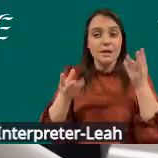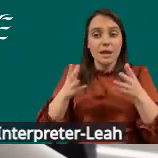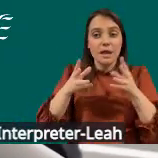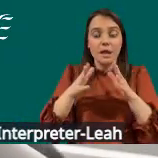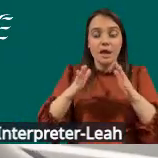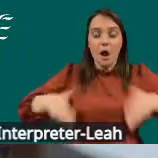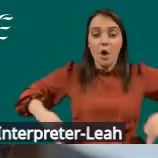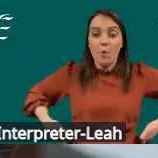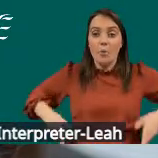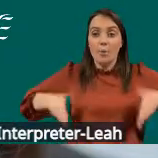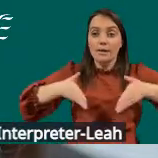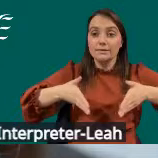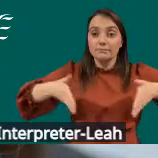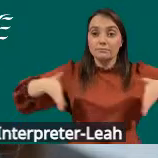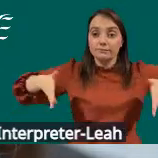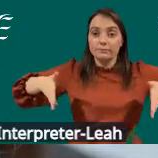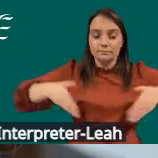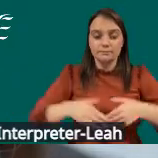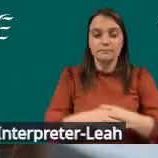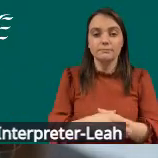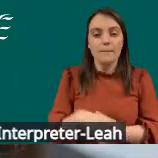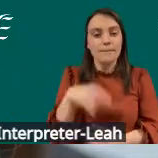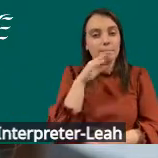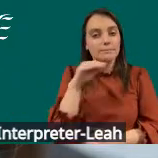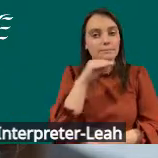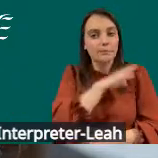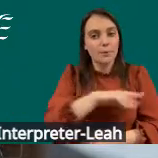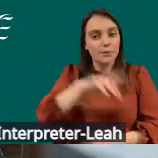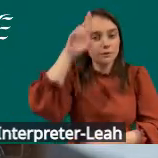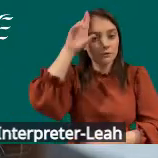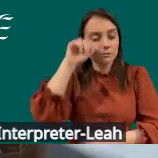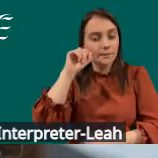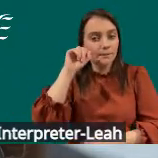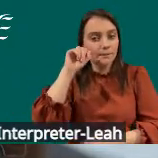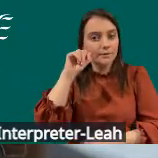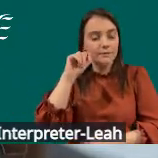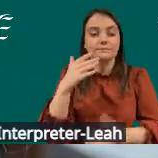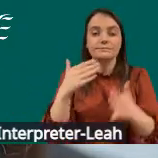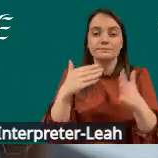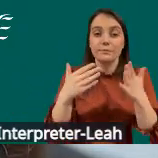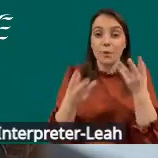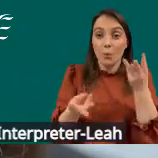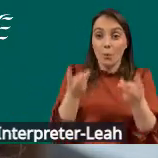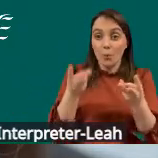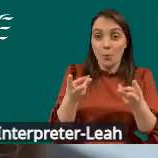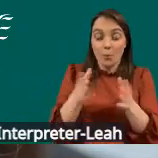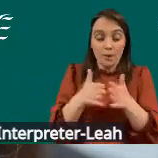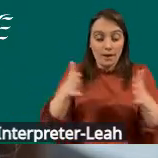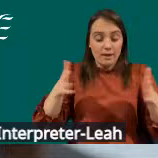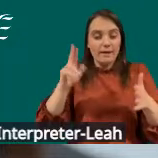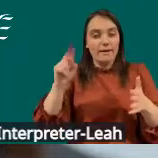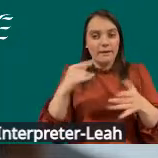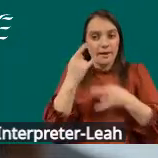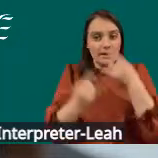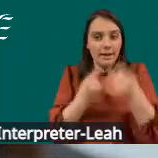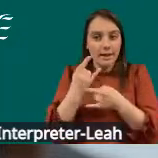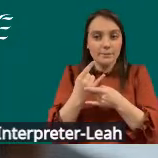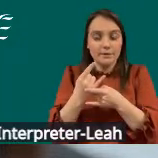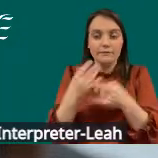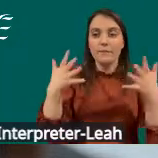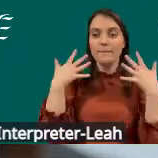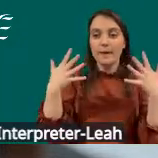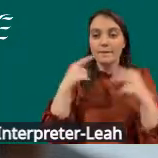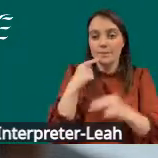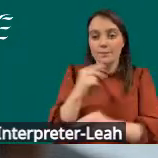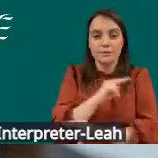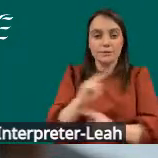bigger. The important thing, though, to remember is that although weight gain is common around the time of menopause, it doesn't have to